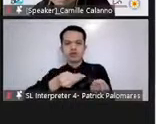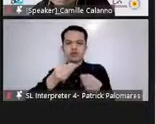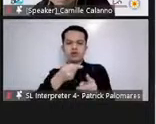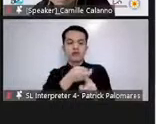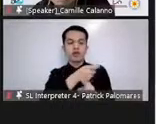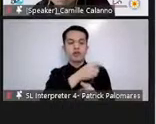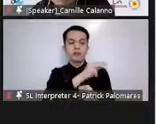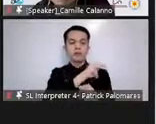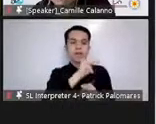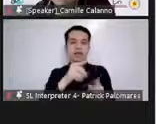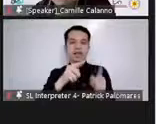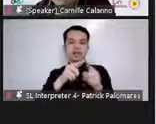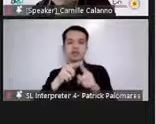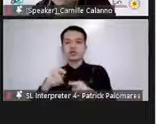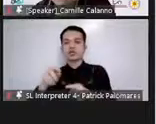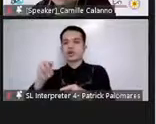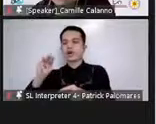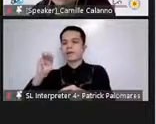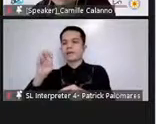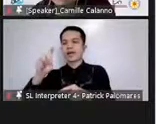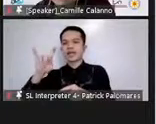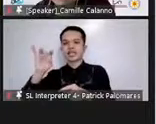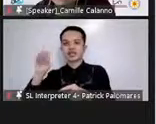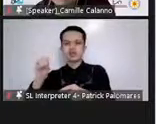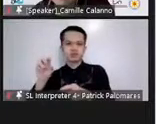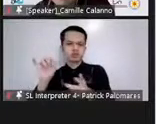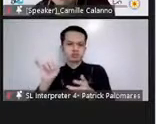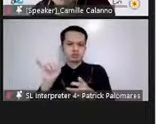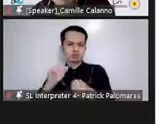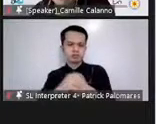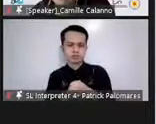to Acapulco in Mexico. So, yes.